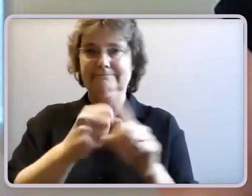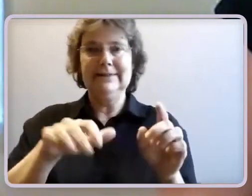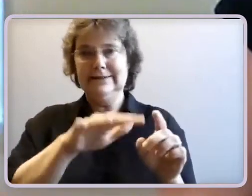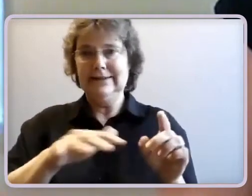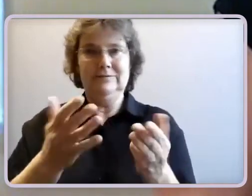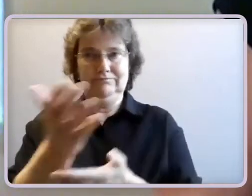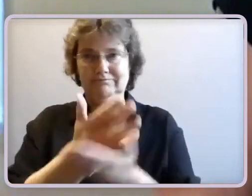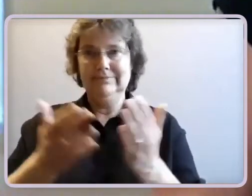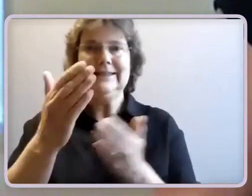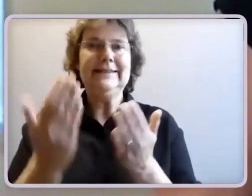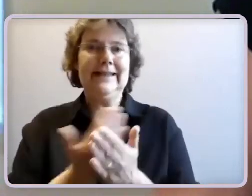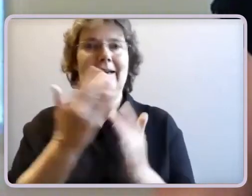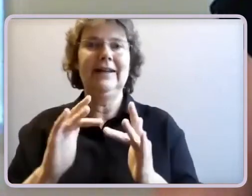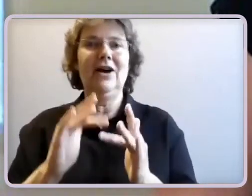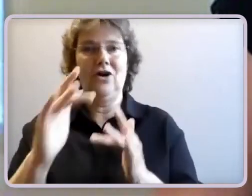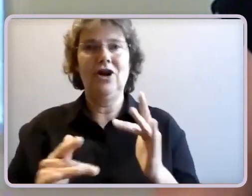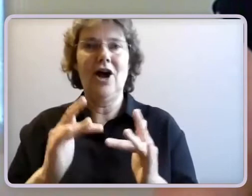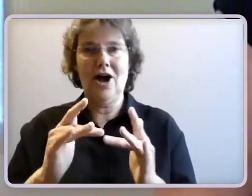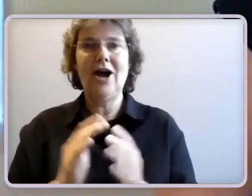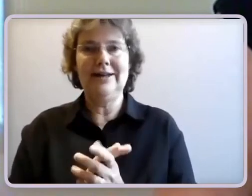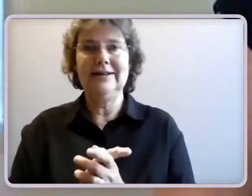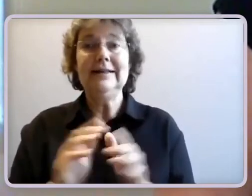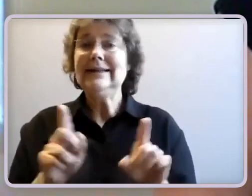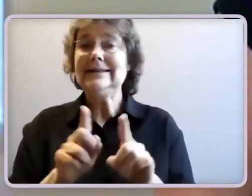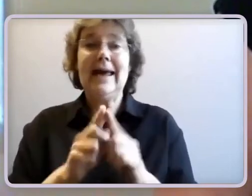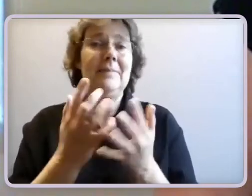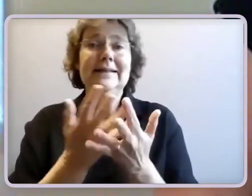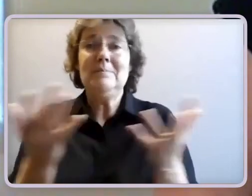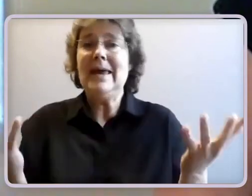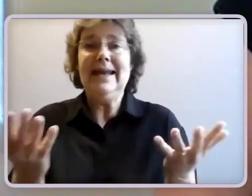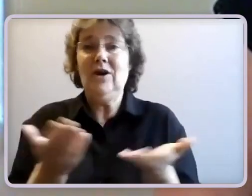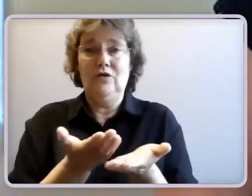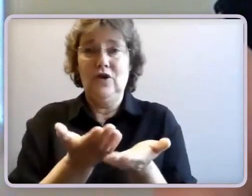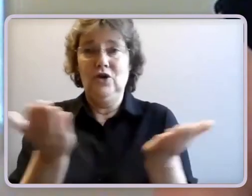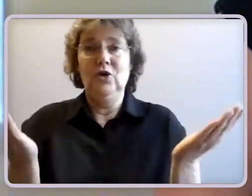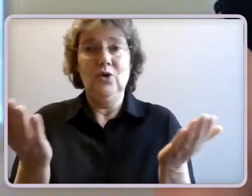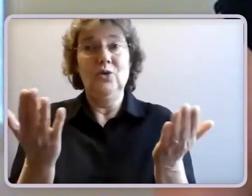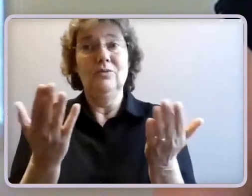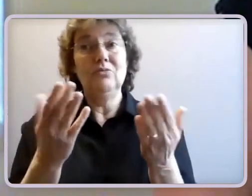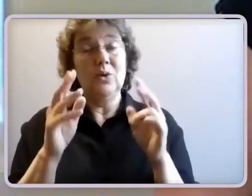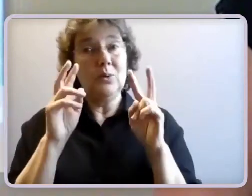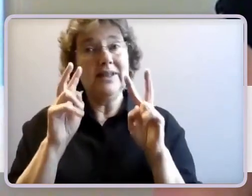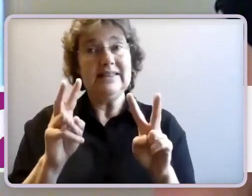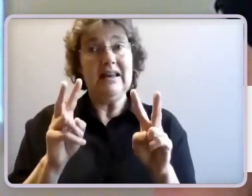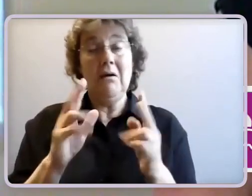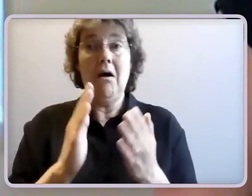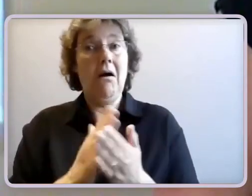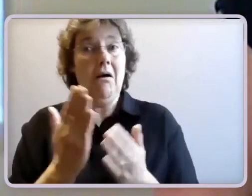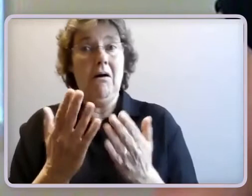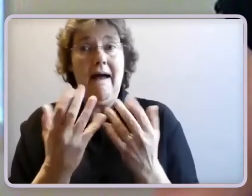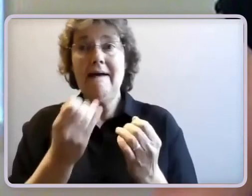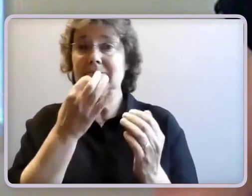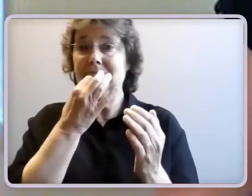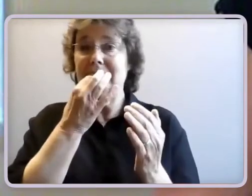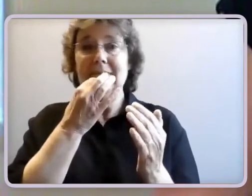online. Like many of you, we are seeing some unexpected benefits in this type of program delivery, and we will be